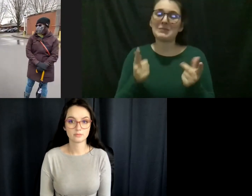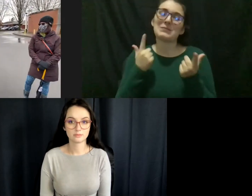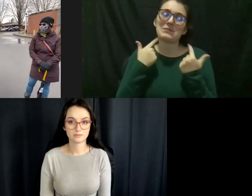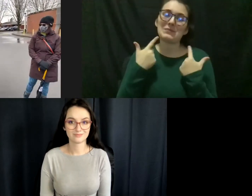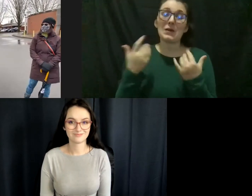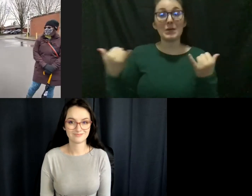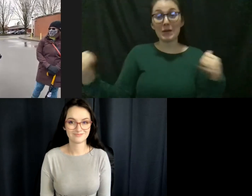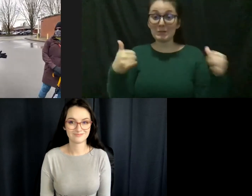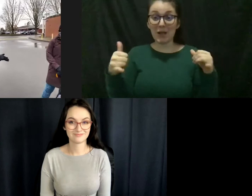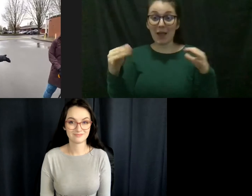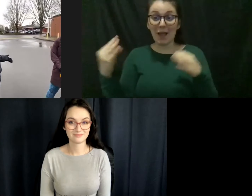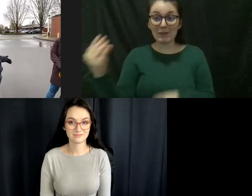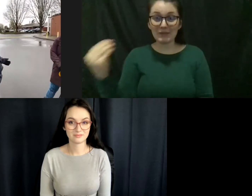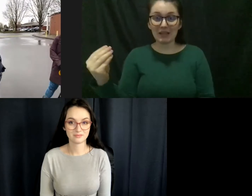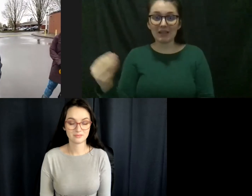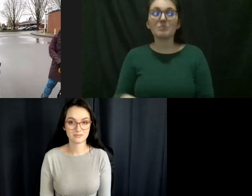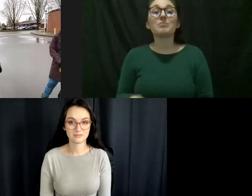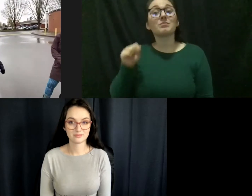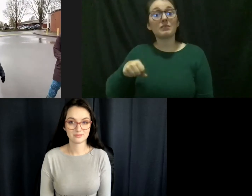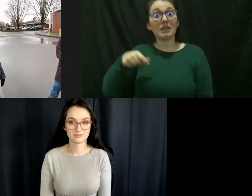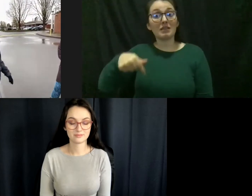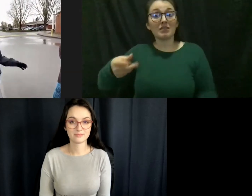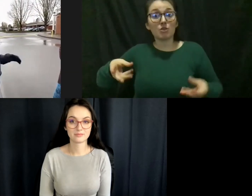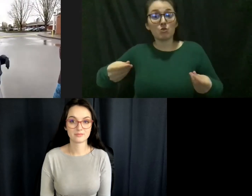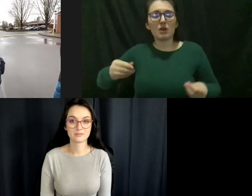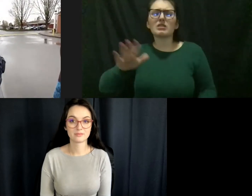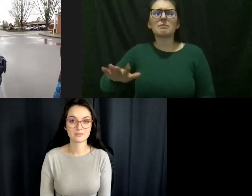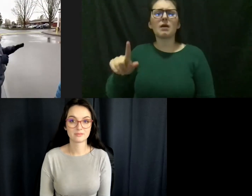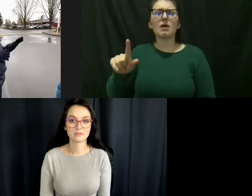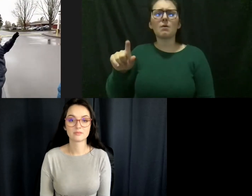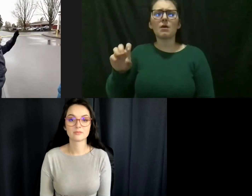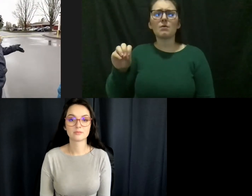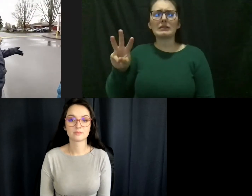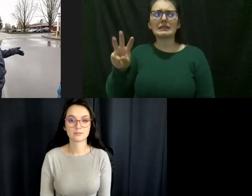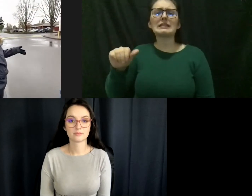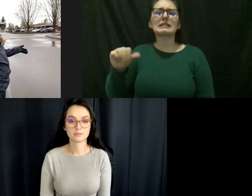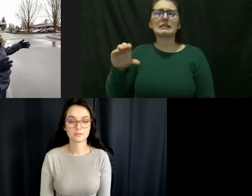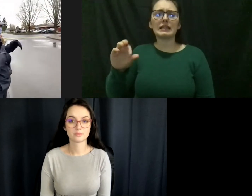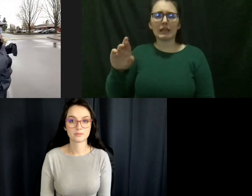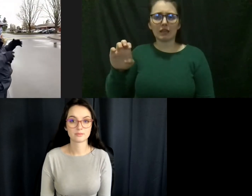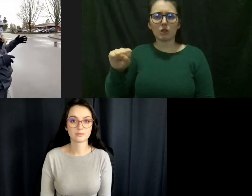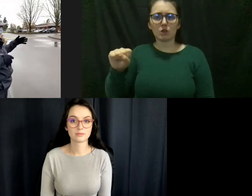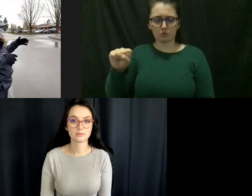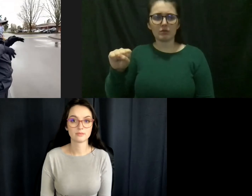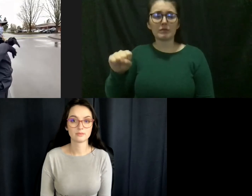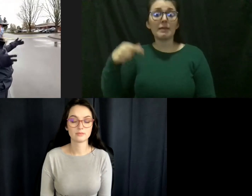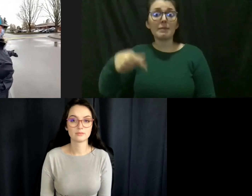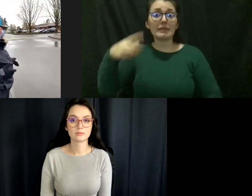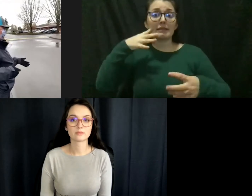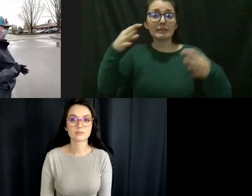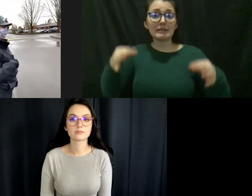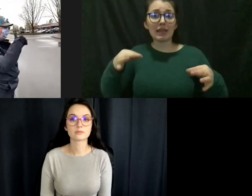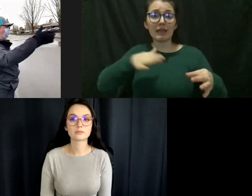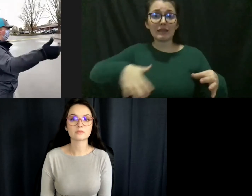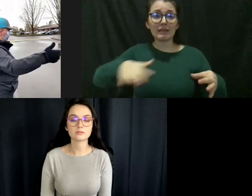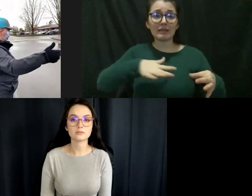As it was originally where Eugene had their wastewater treatment plant. Yep. I'm very familiar because this was my grandparents' property, not